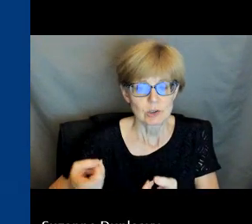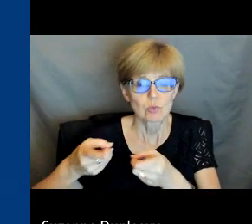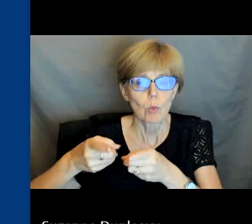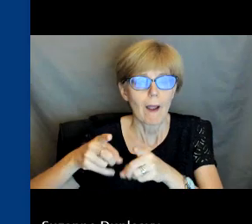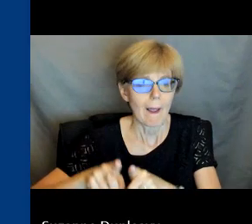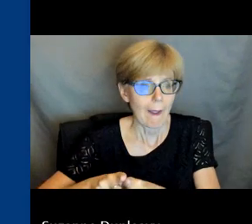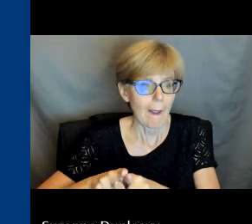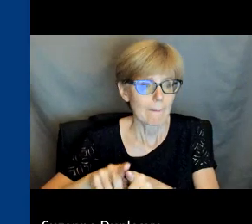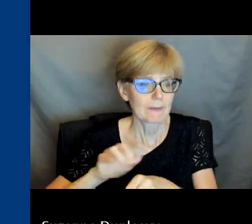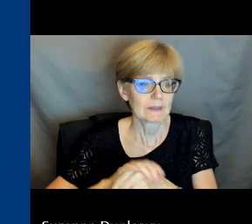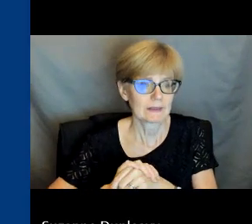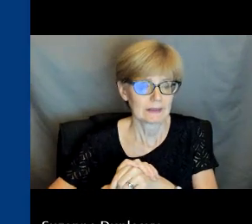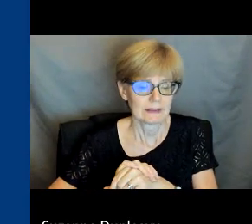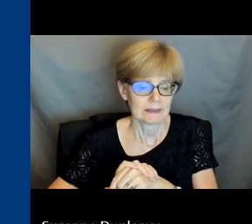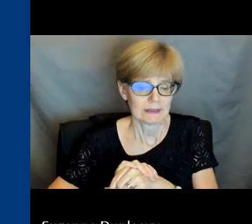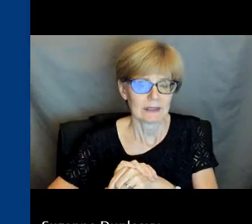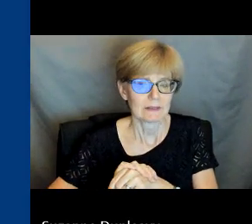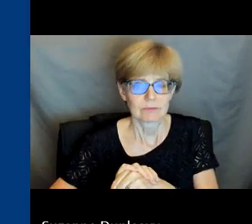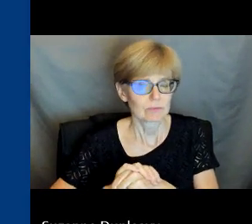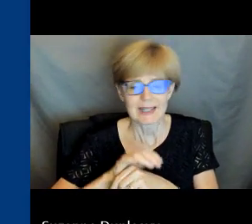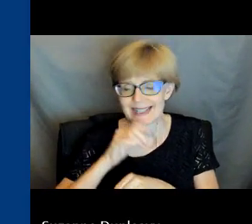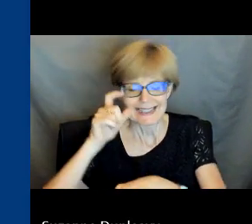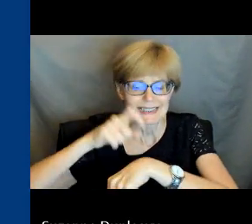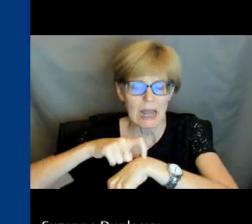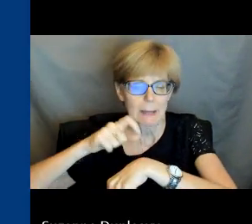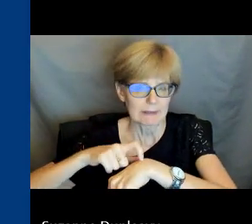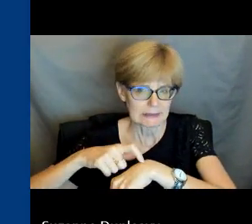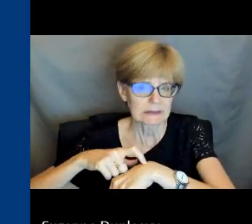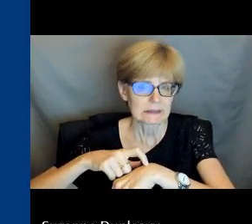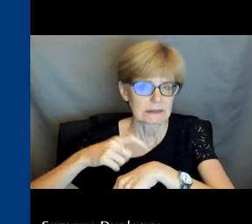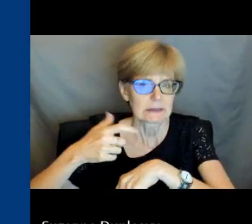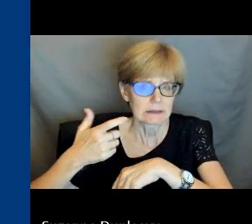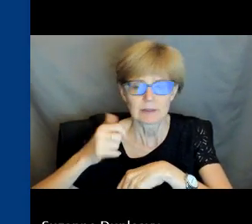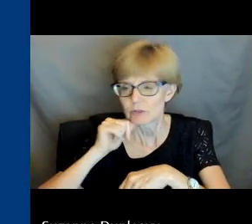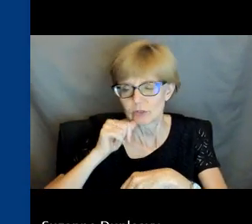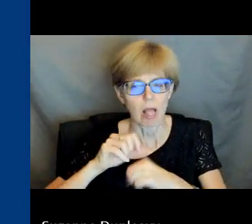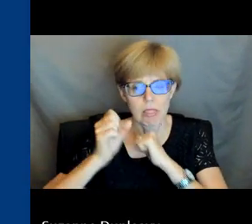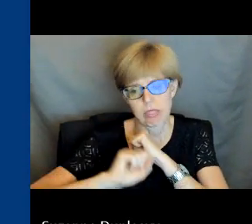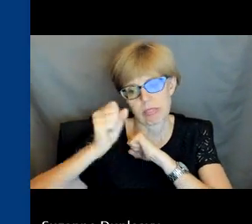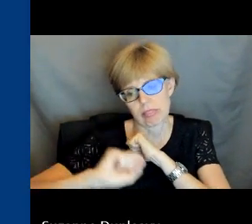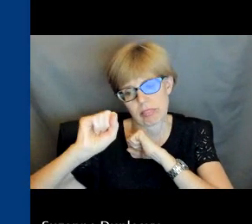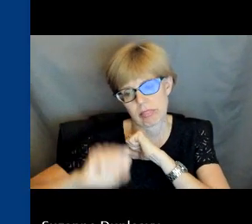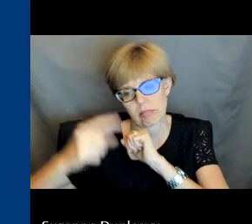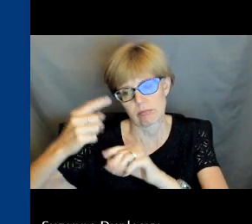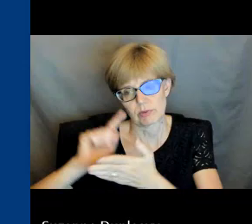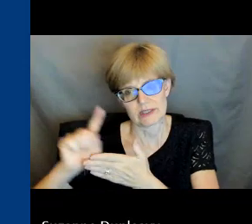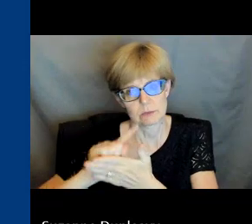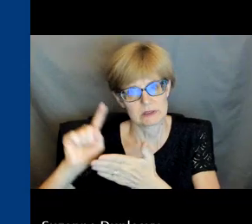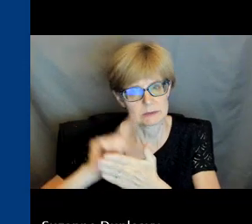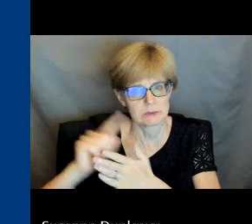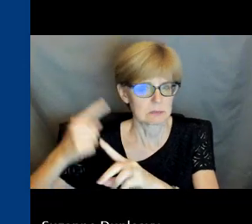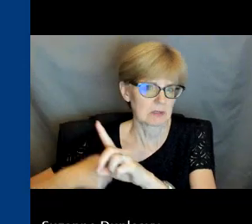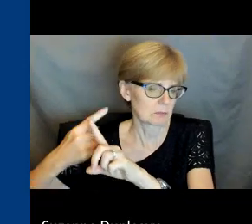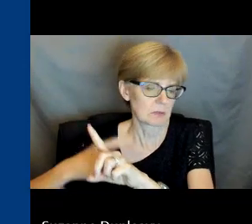manner. There shouldn't be weeks and months on end going between communications. And it's important to